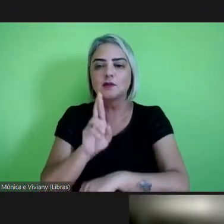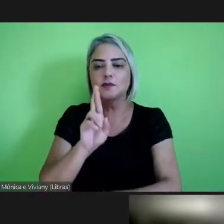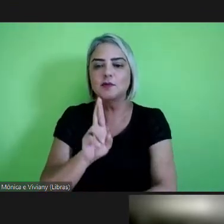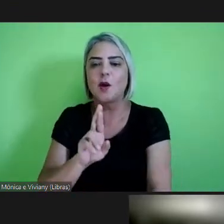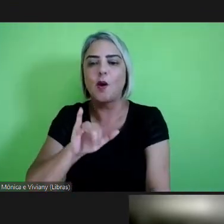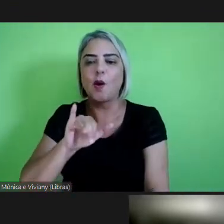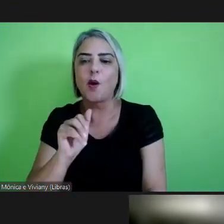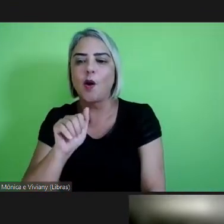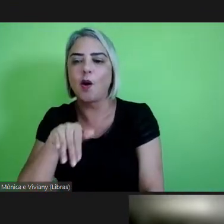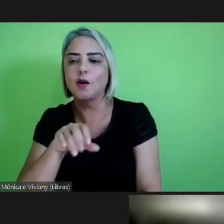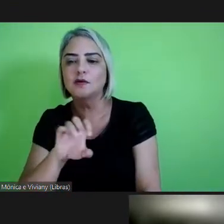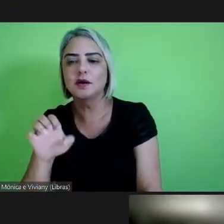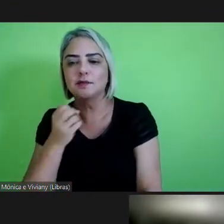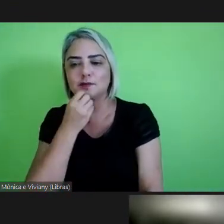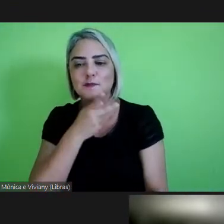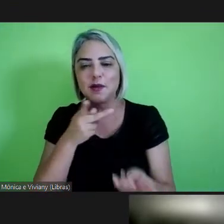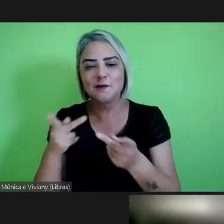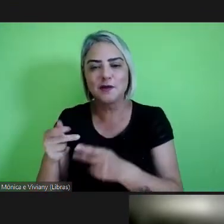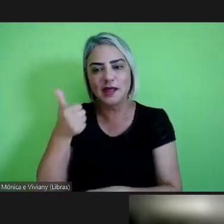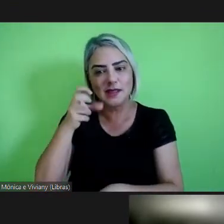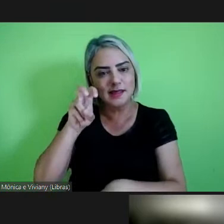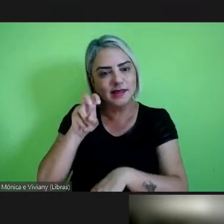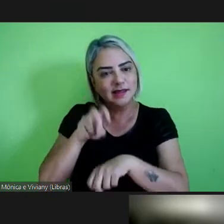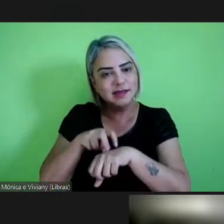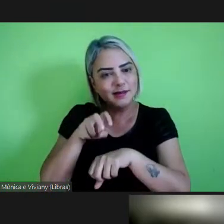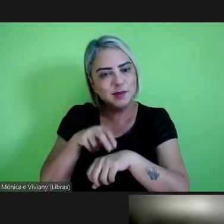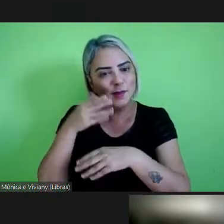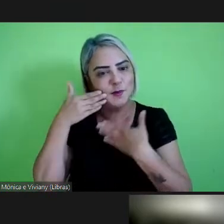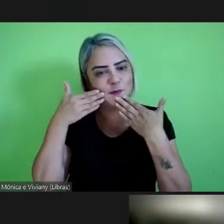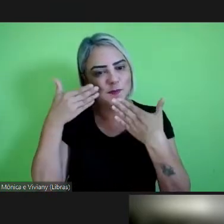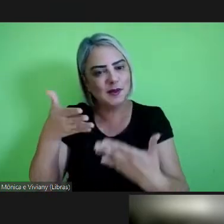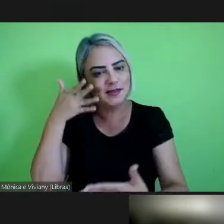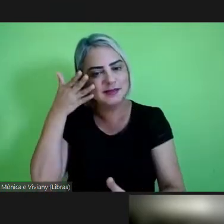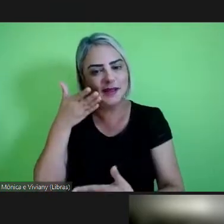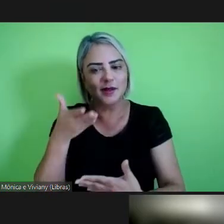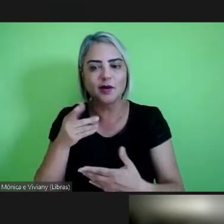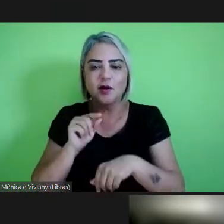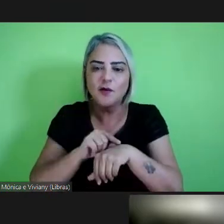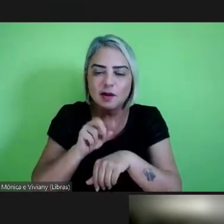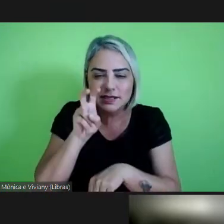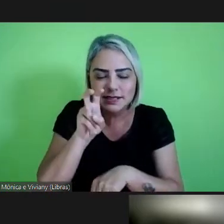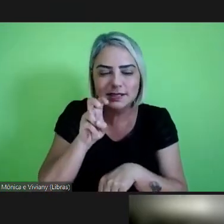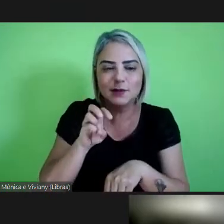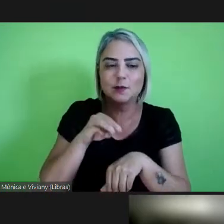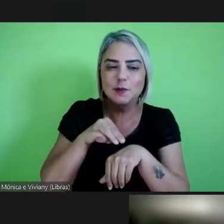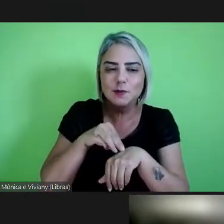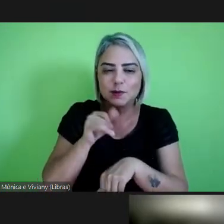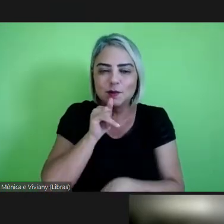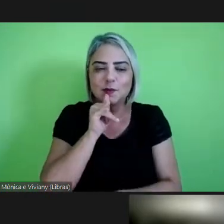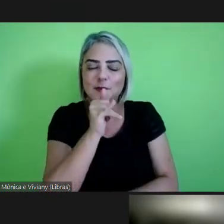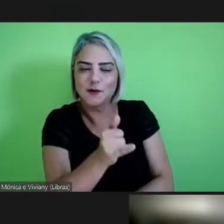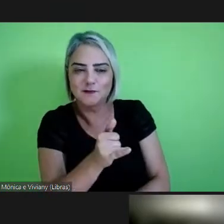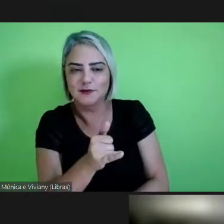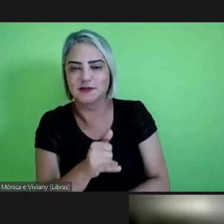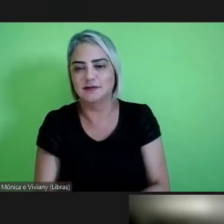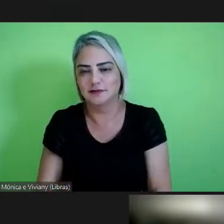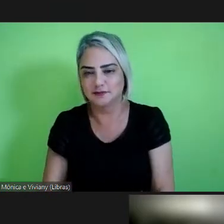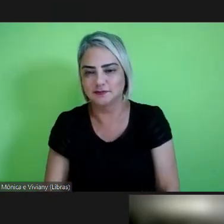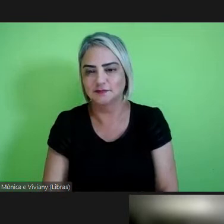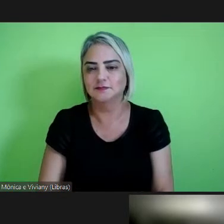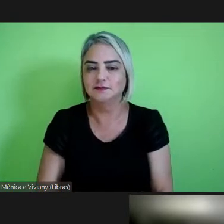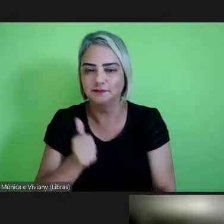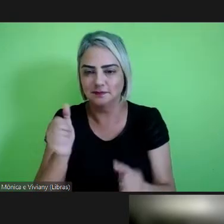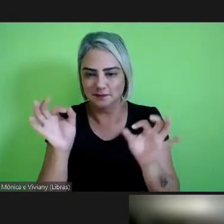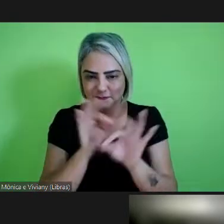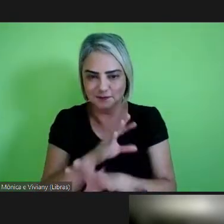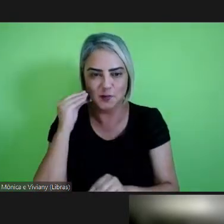Dr. Blackshaw, welcome. You're going to have 15 minutes for your presentation, and when there's 5 minutes left, I'm going to